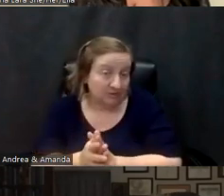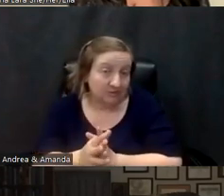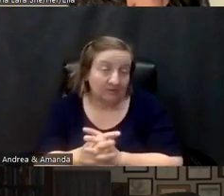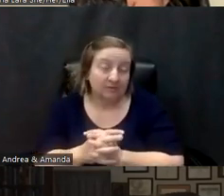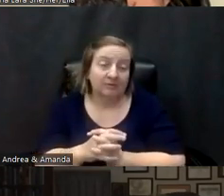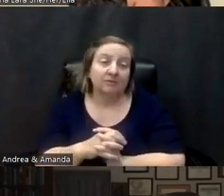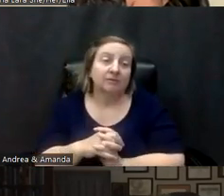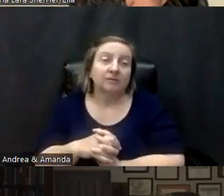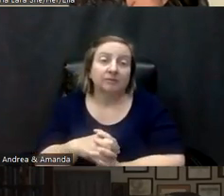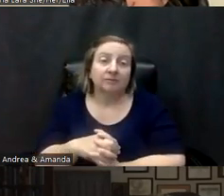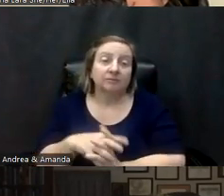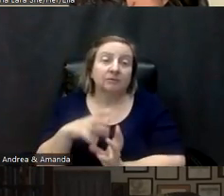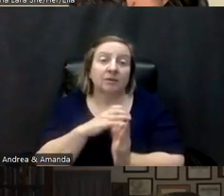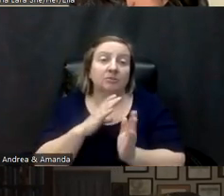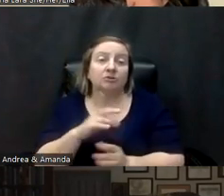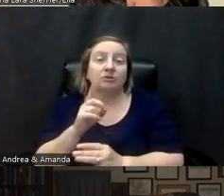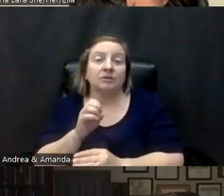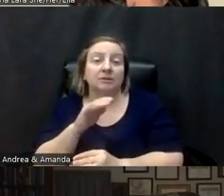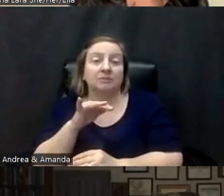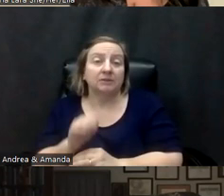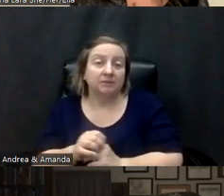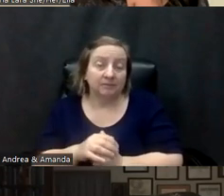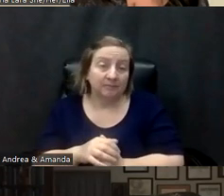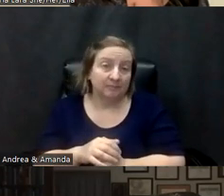organize. Commissioner Debbie?